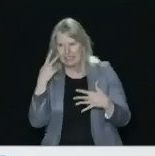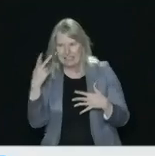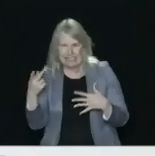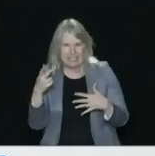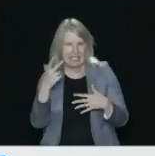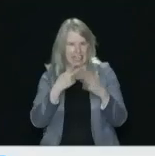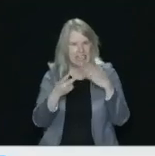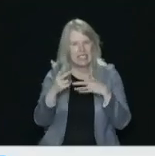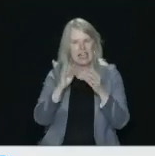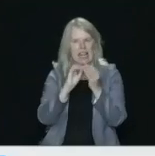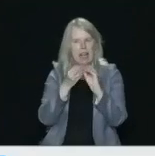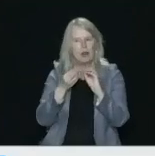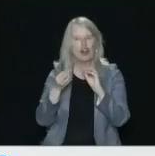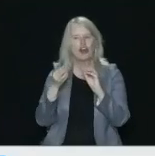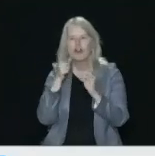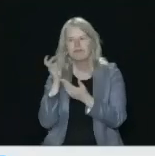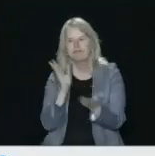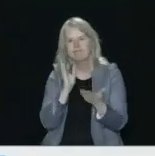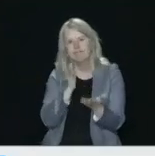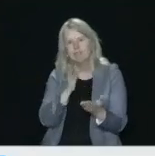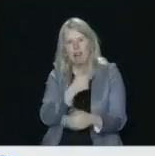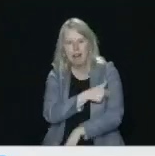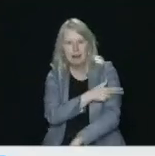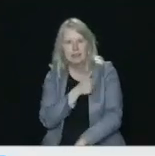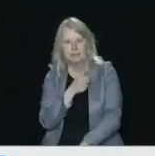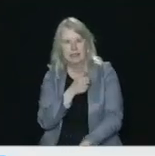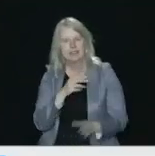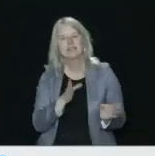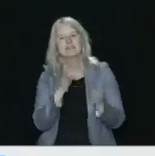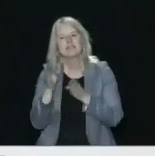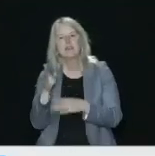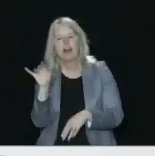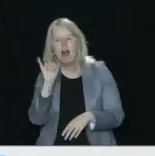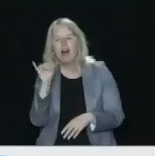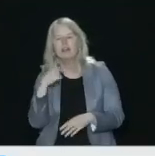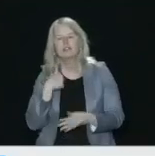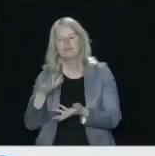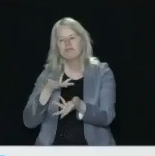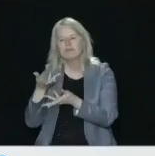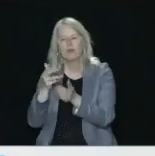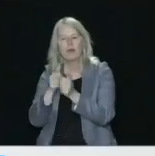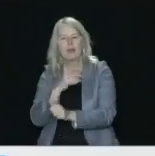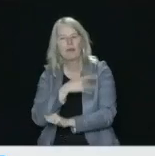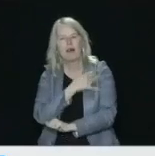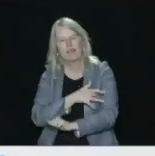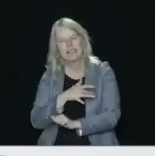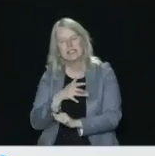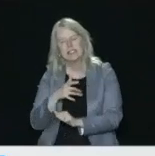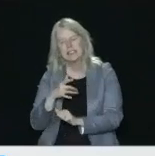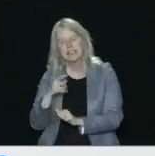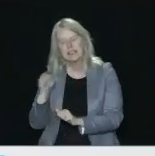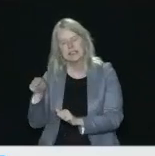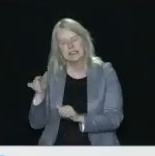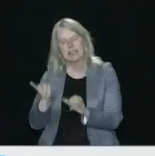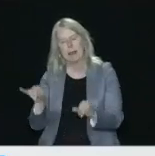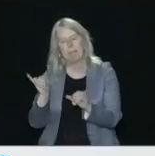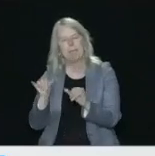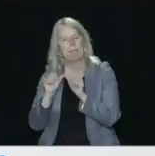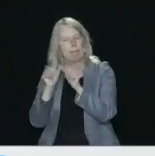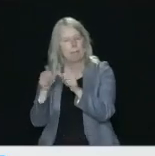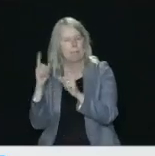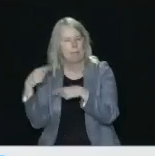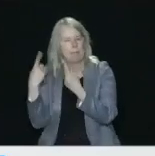2 years. And so that's actually an enhancement on anything that we've ever had for influenza, which is